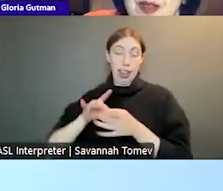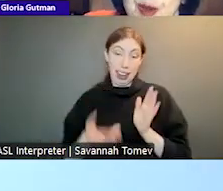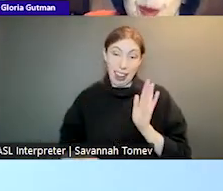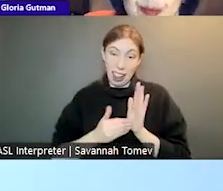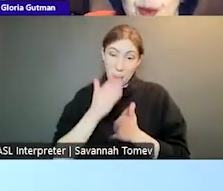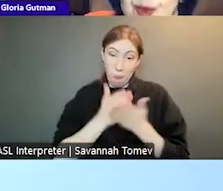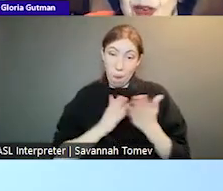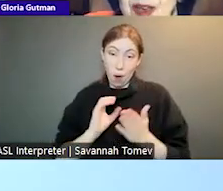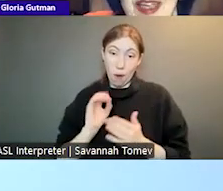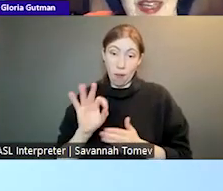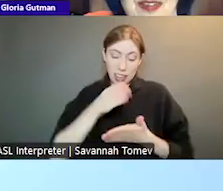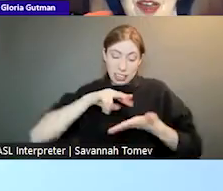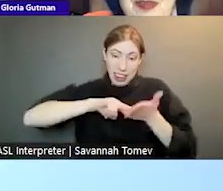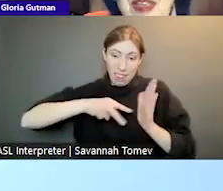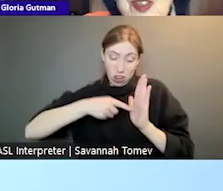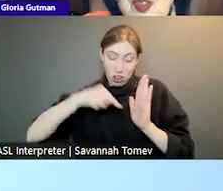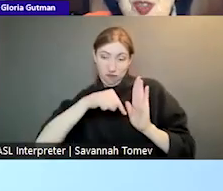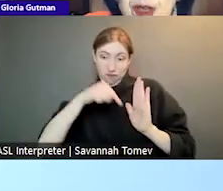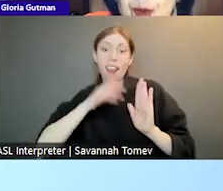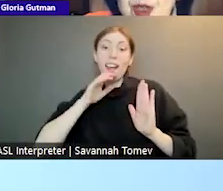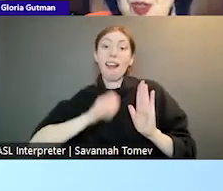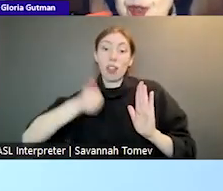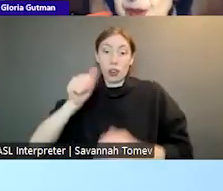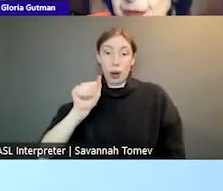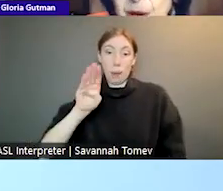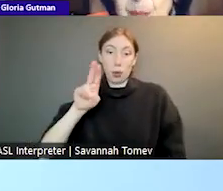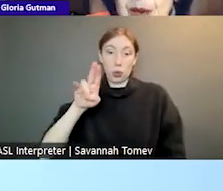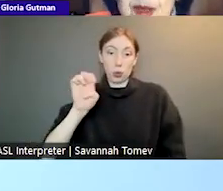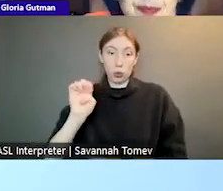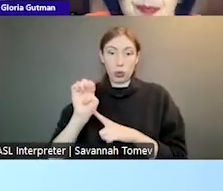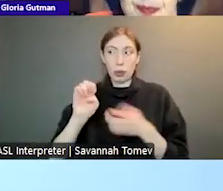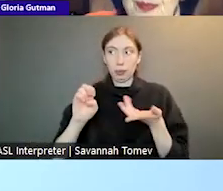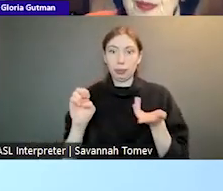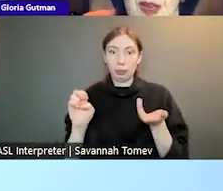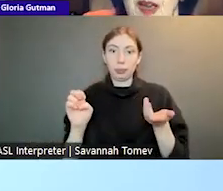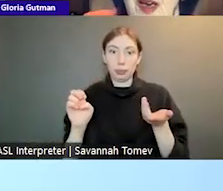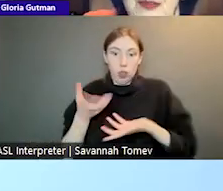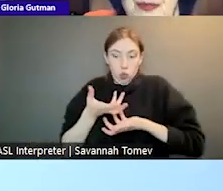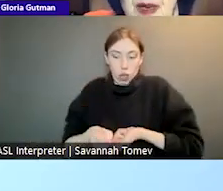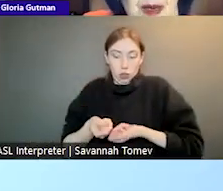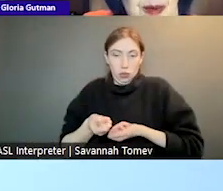of elder abuse, and that distinguishes it from